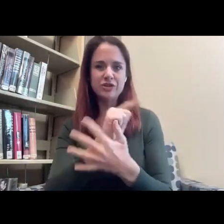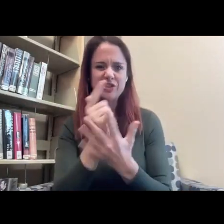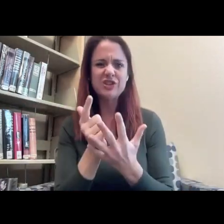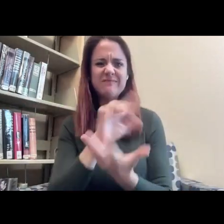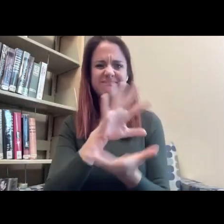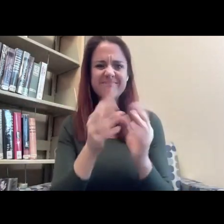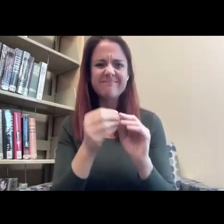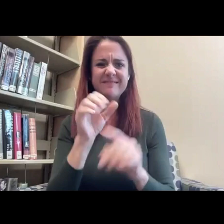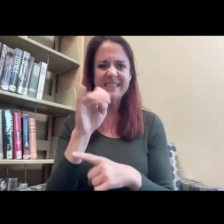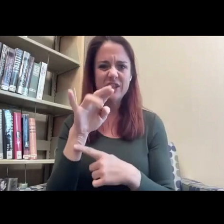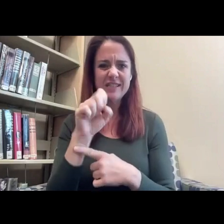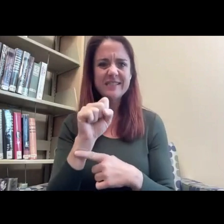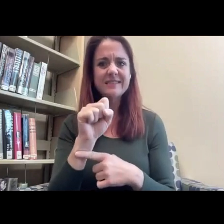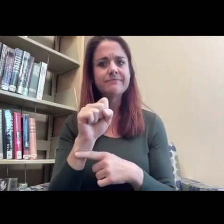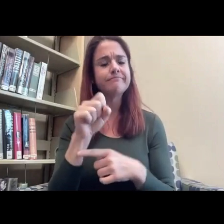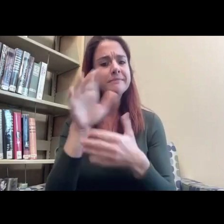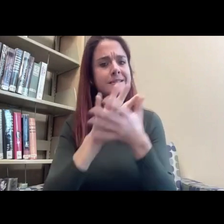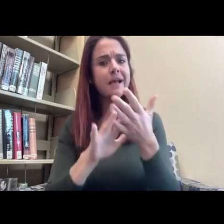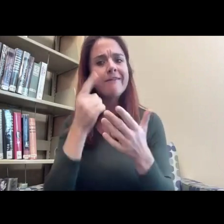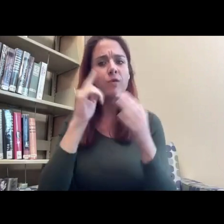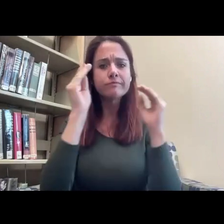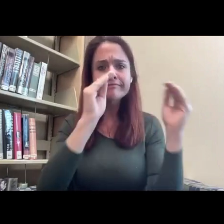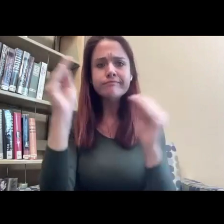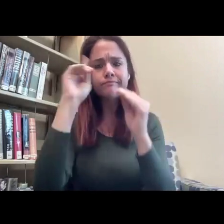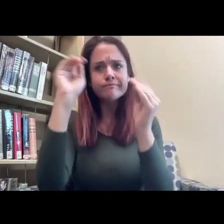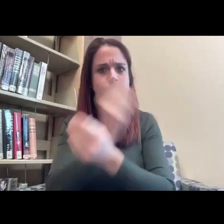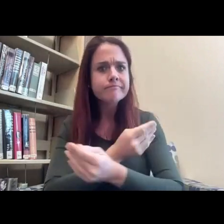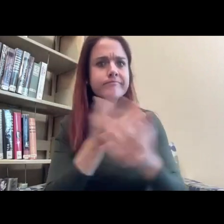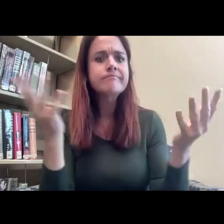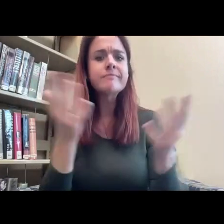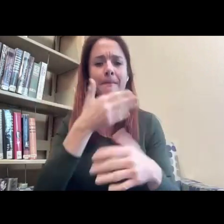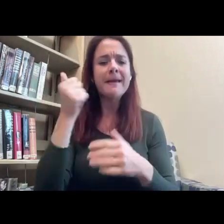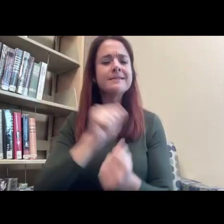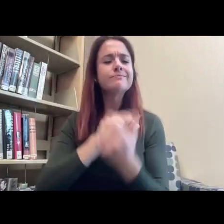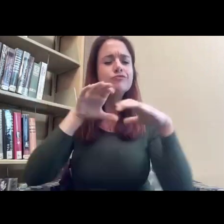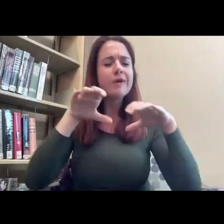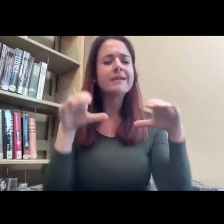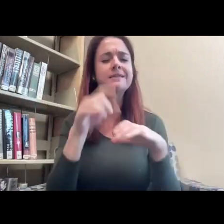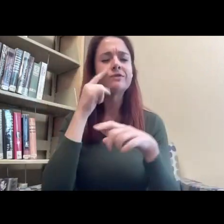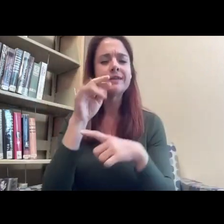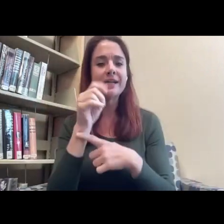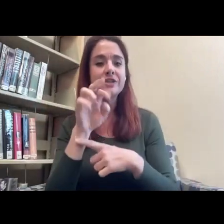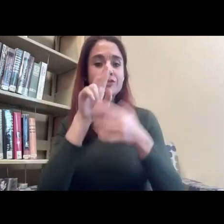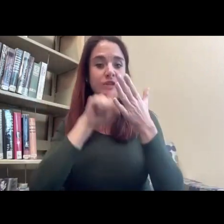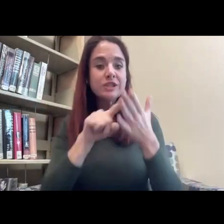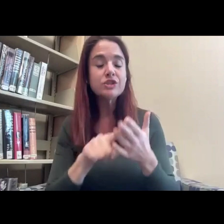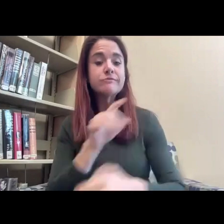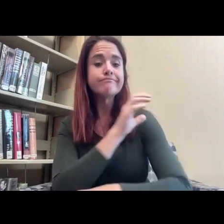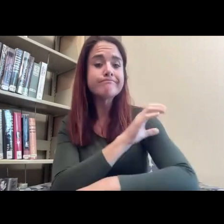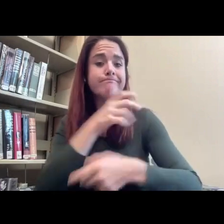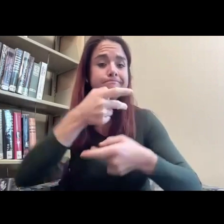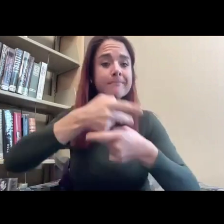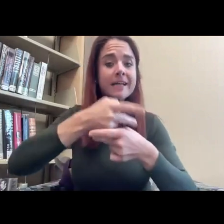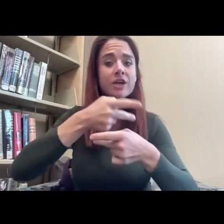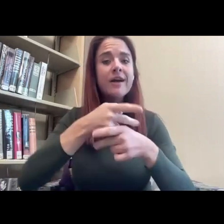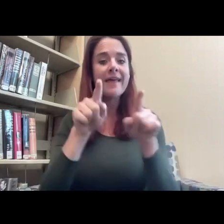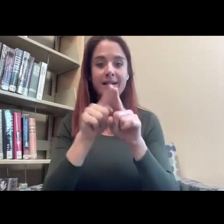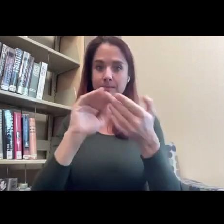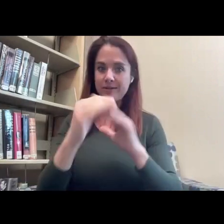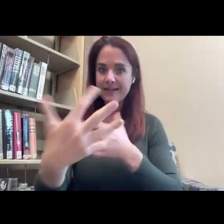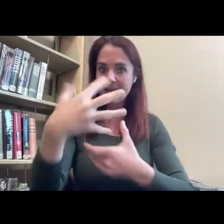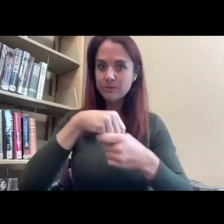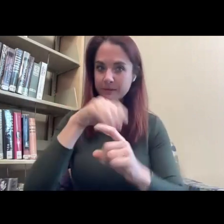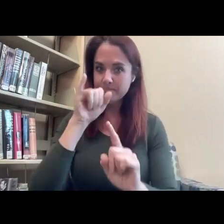designed to inform, educate, and disseminate best practices in cancer research, clinical care, and community